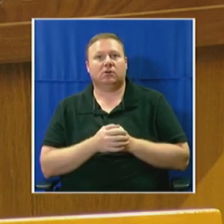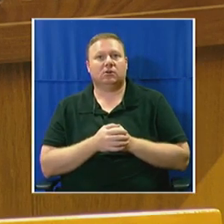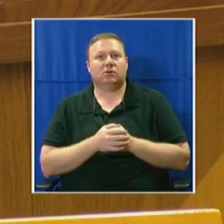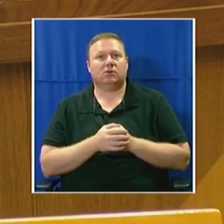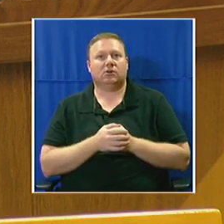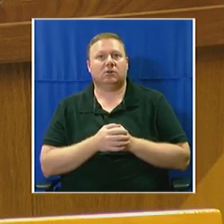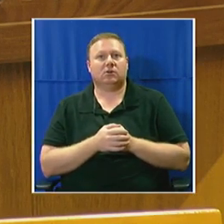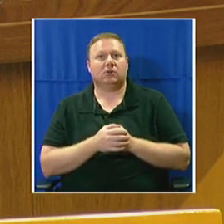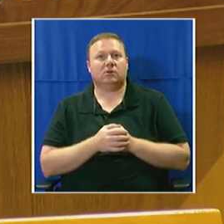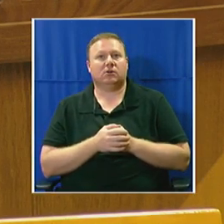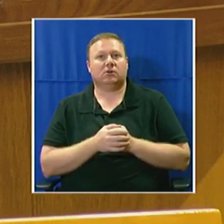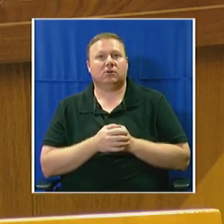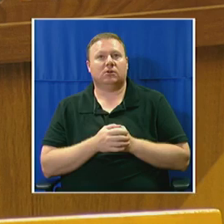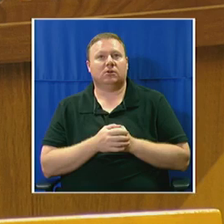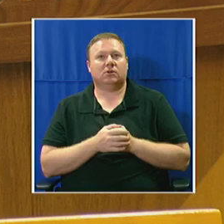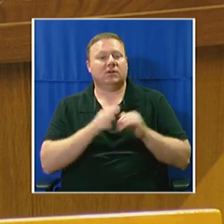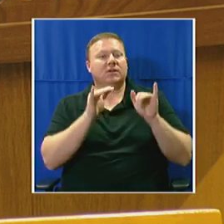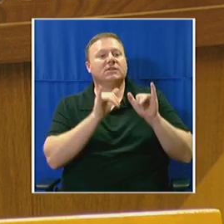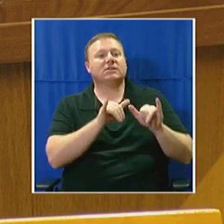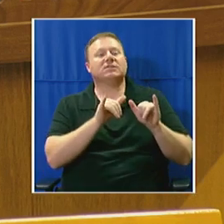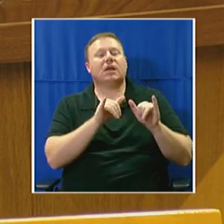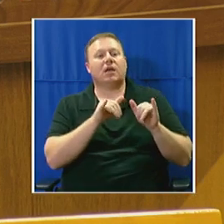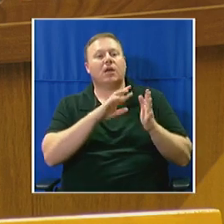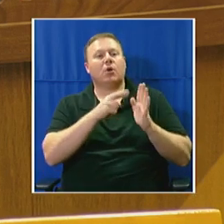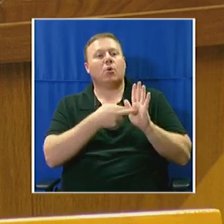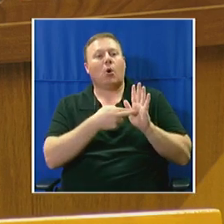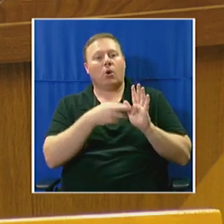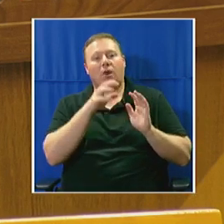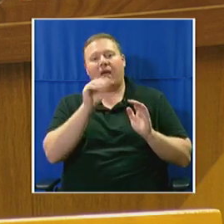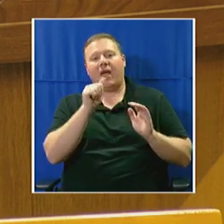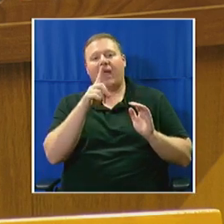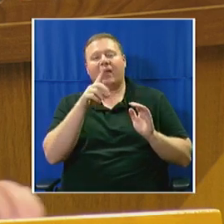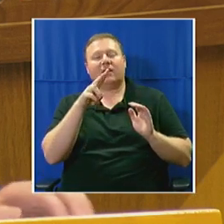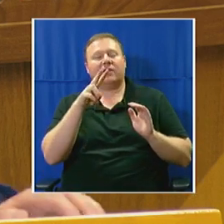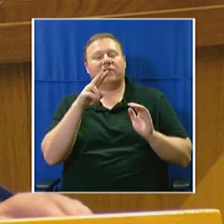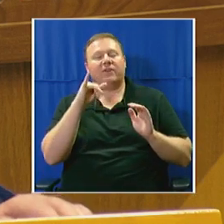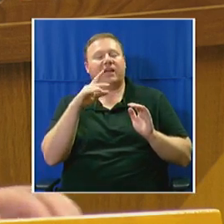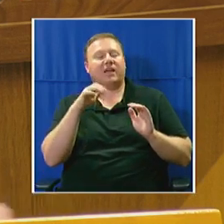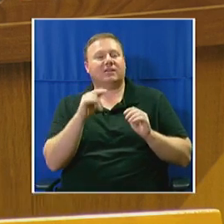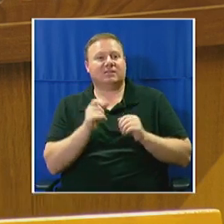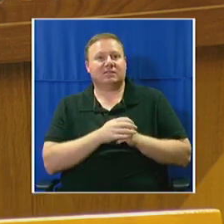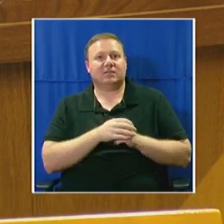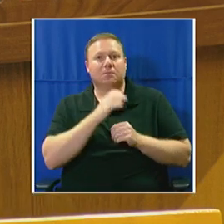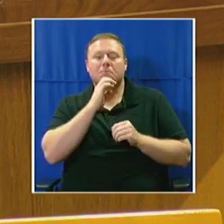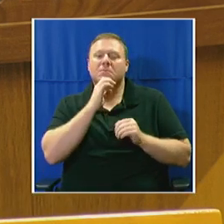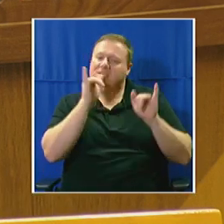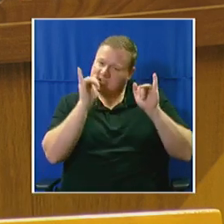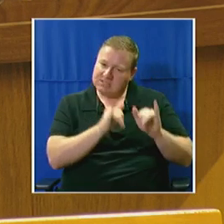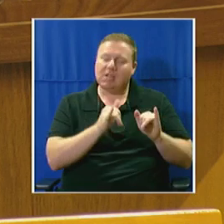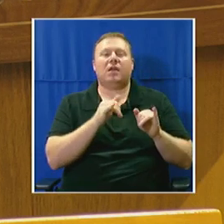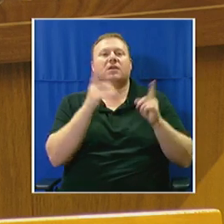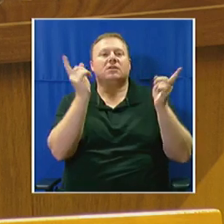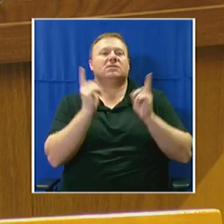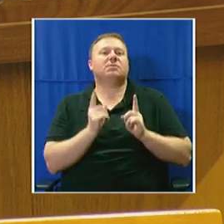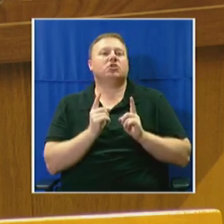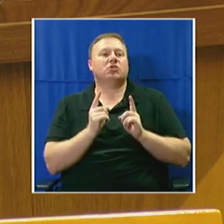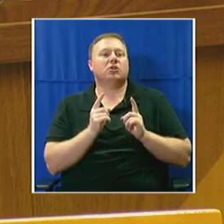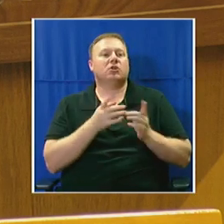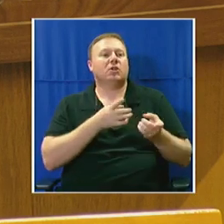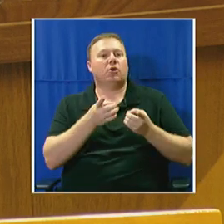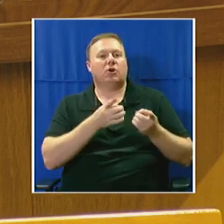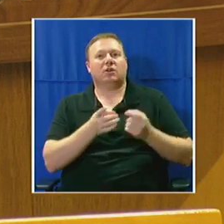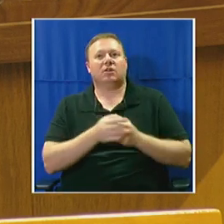ranged from being a victim of polit a political conspiracy to bias being shown by the findings of the M inquiry to a final argument